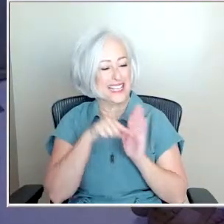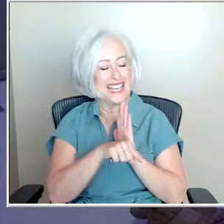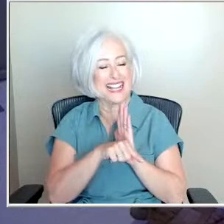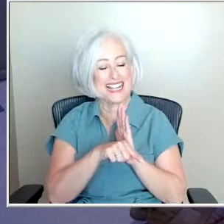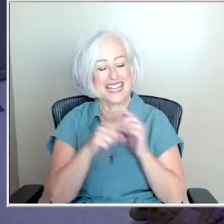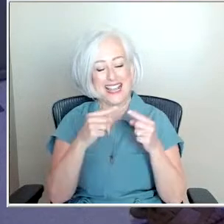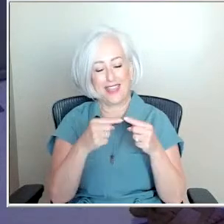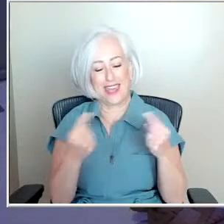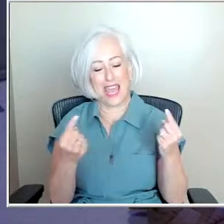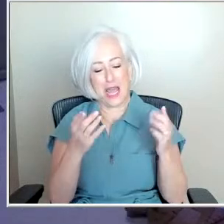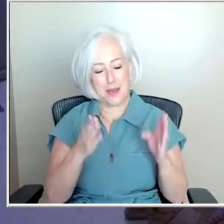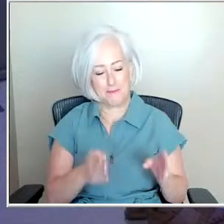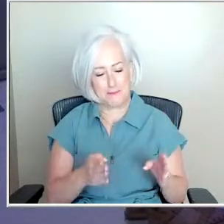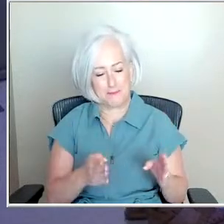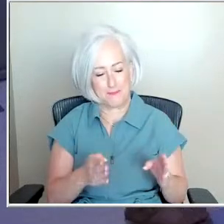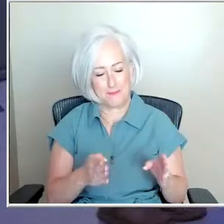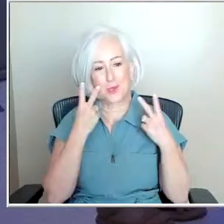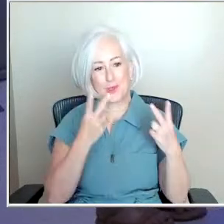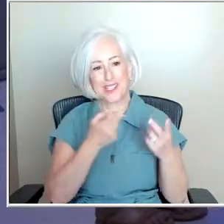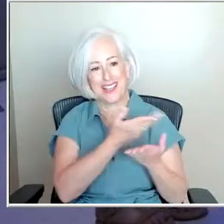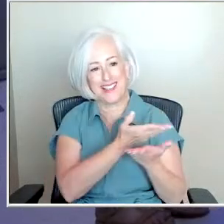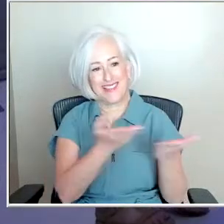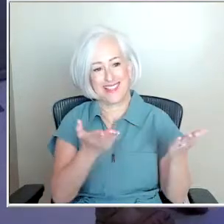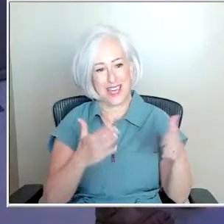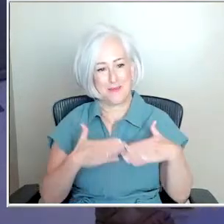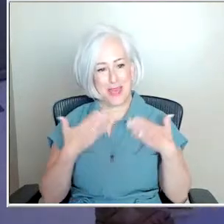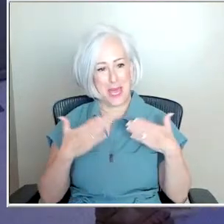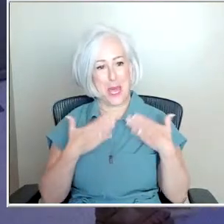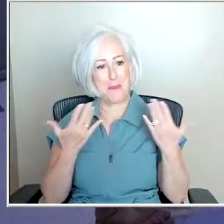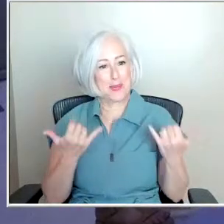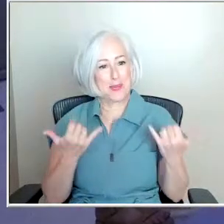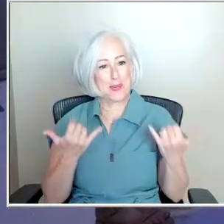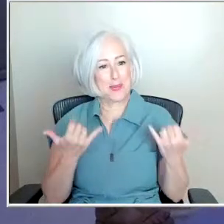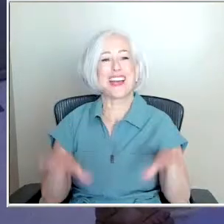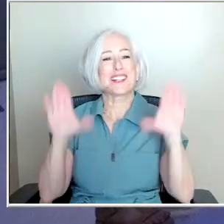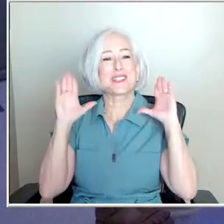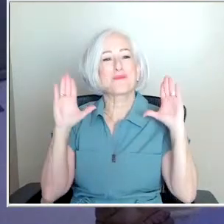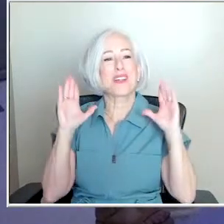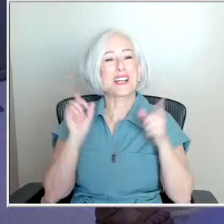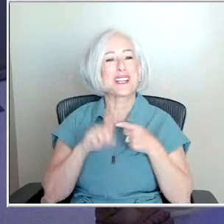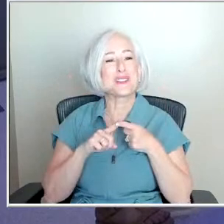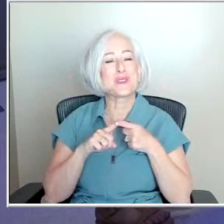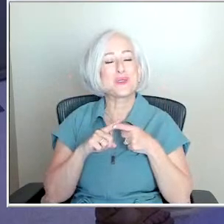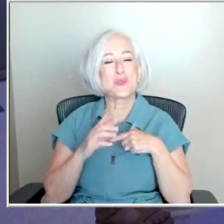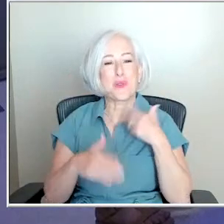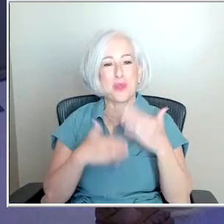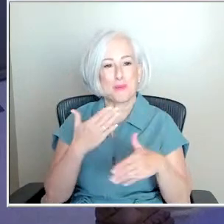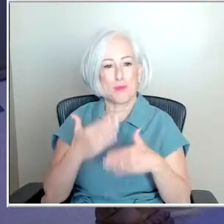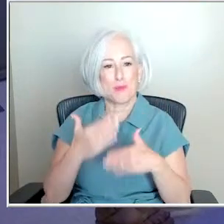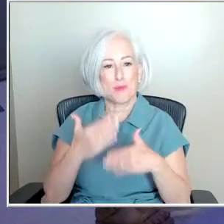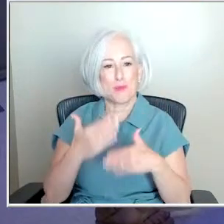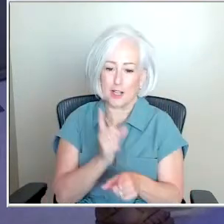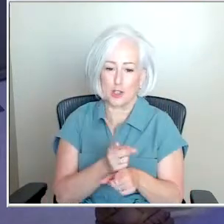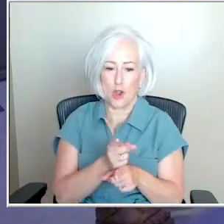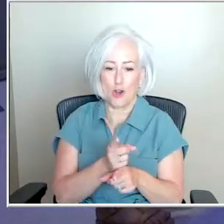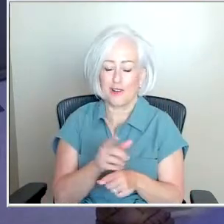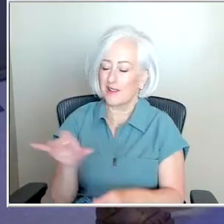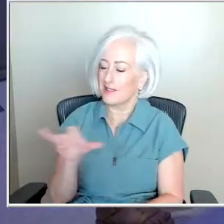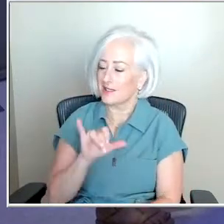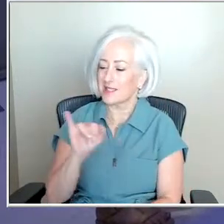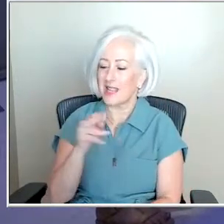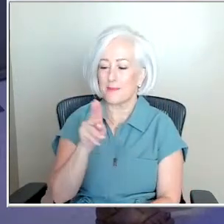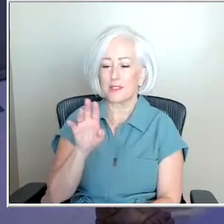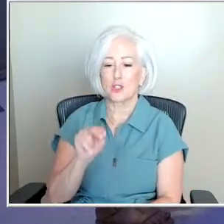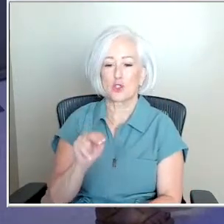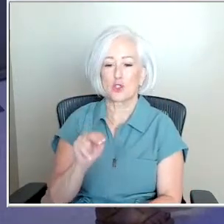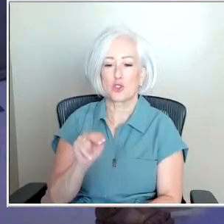these happy guys right here with us today, and just surrendering to the process. It's really hard to do. So kind of like what Justin was saying. But